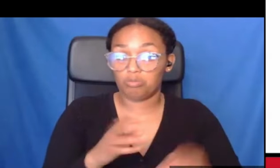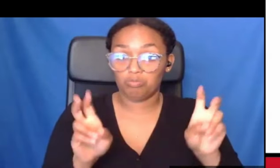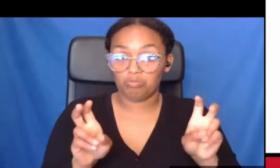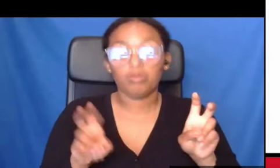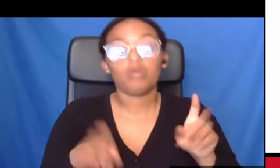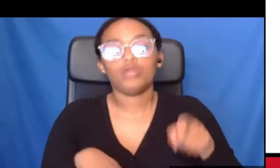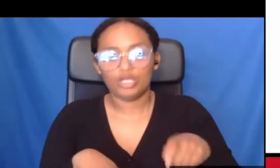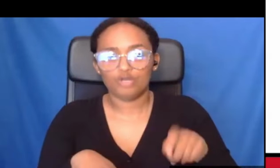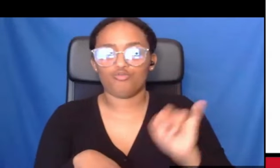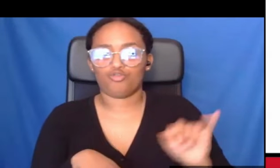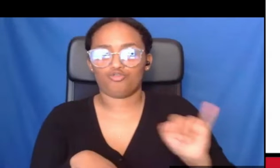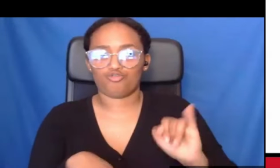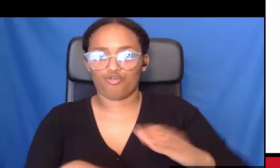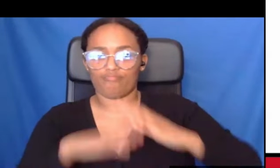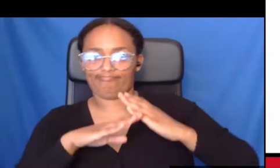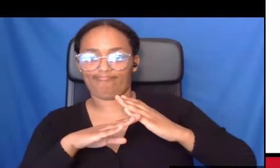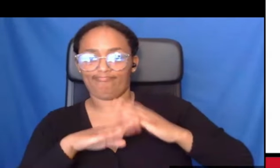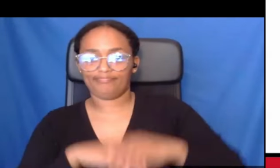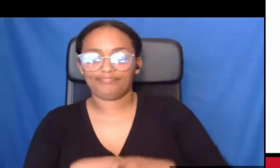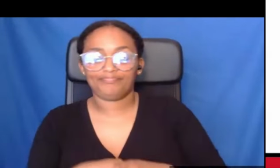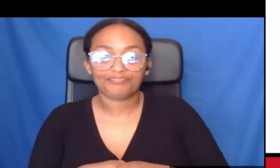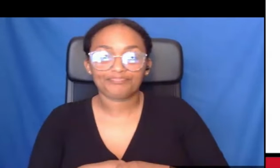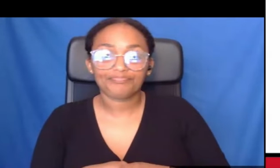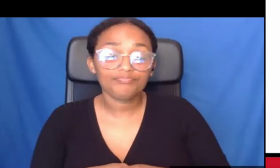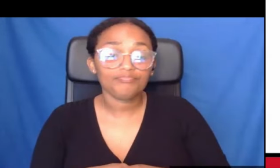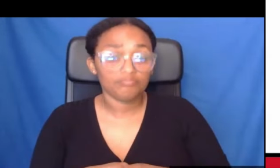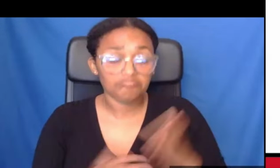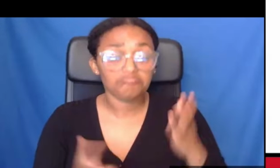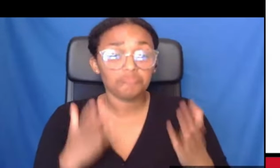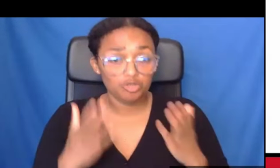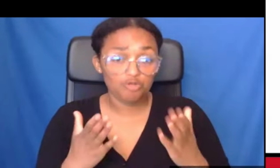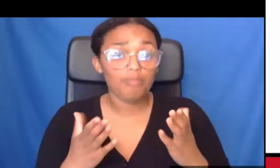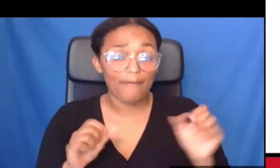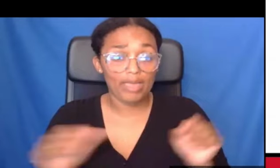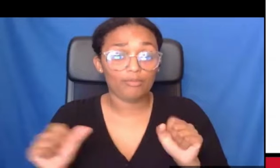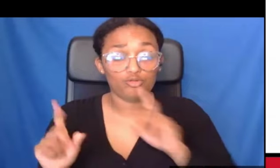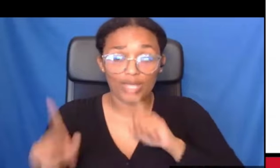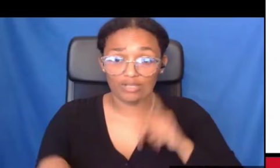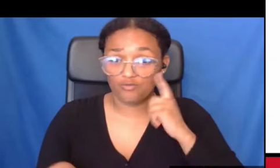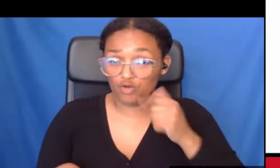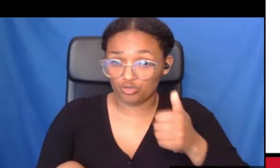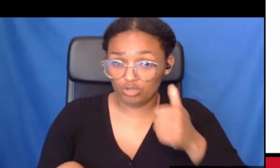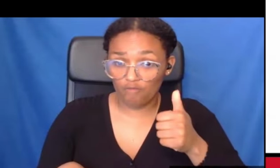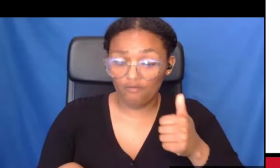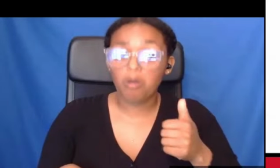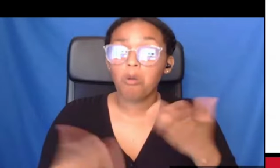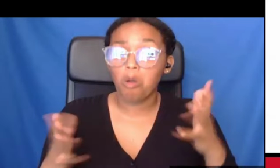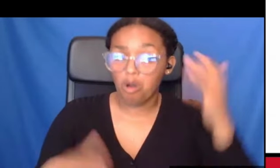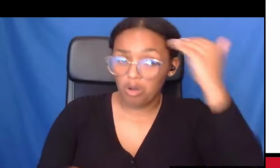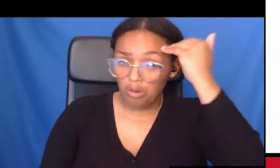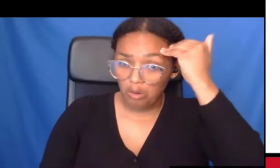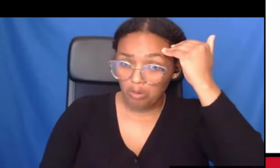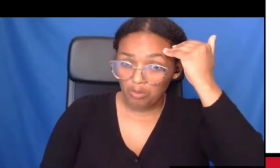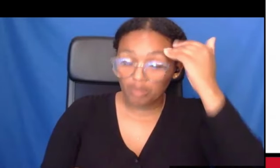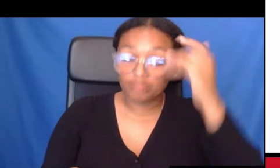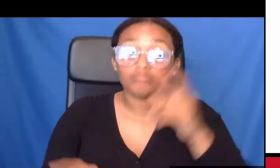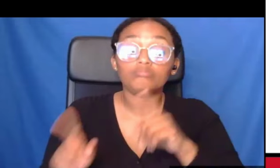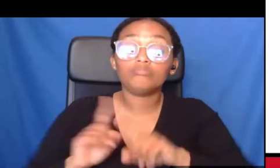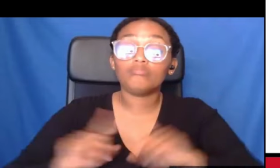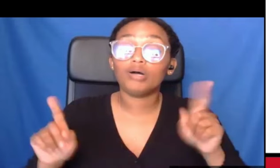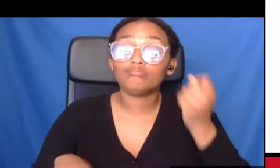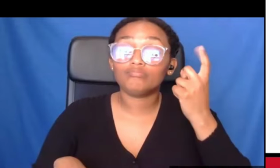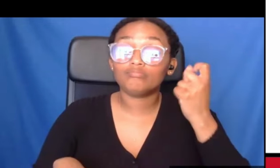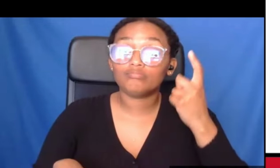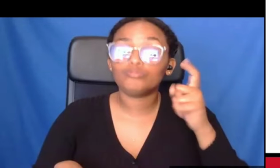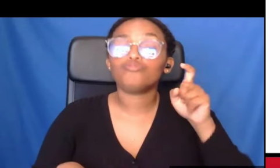You can probably answer a lot of that. You probably know, but you do, of course, need to work with an